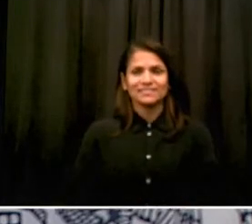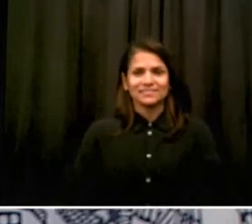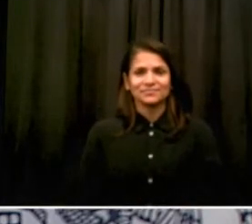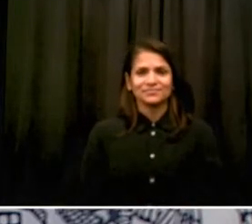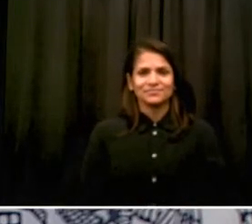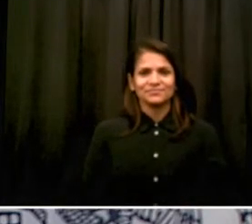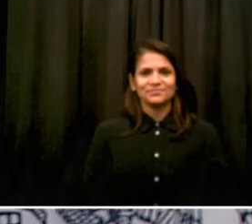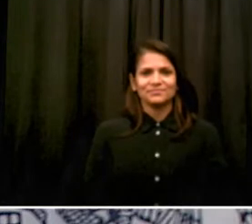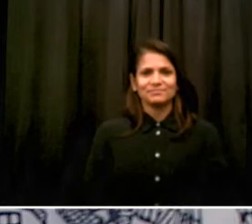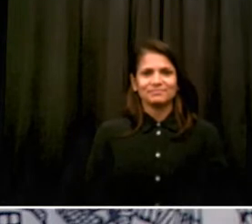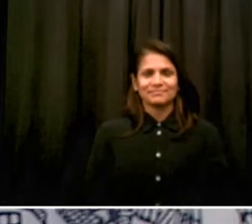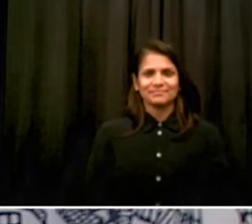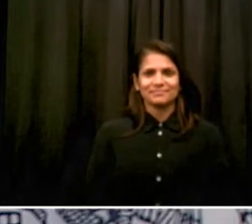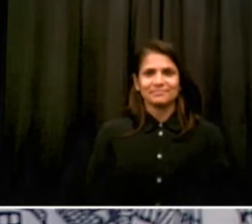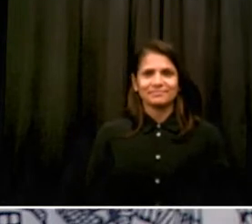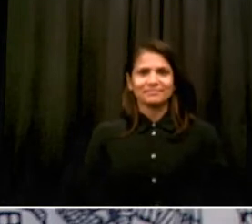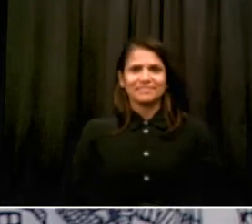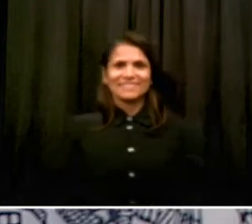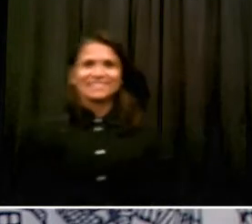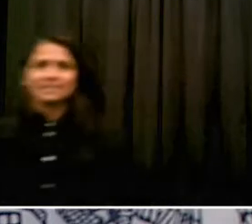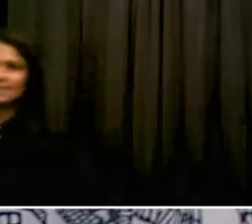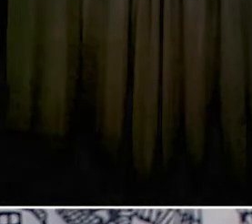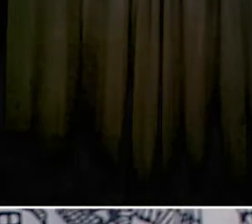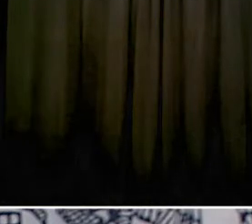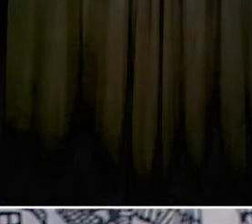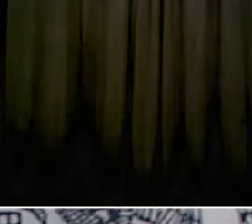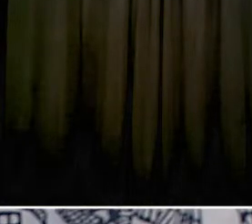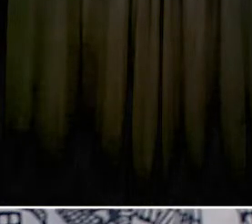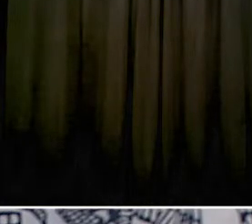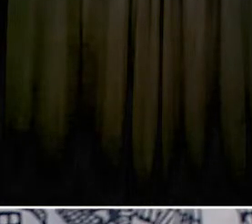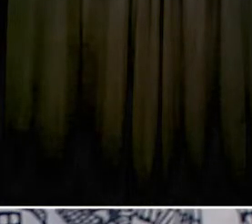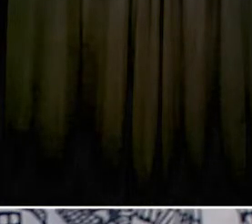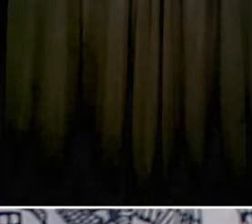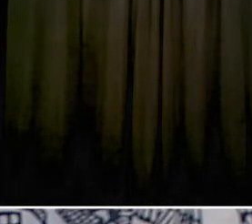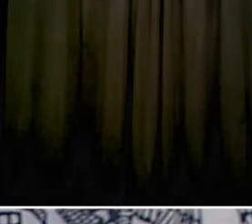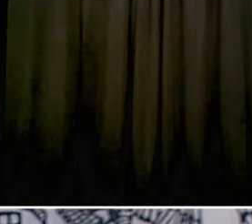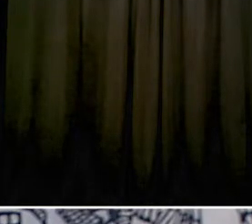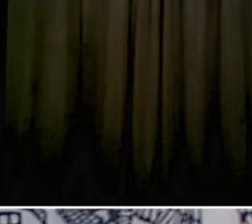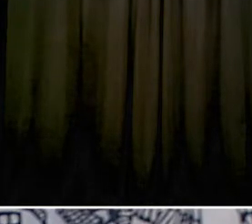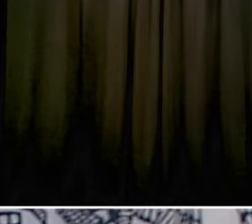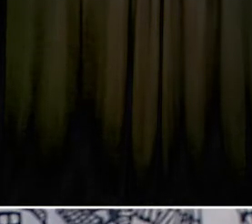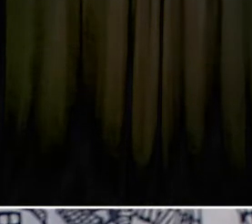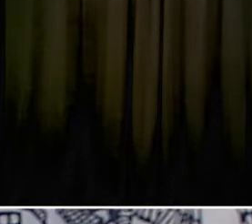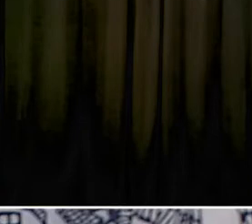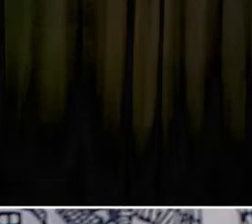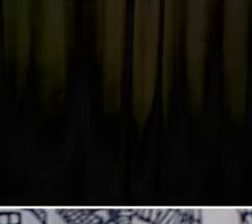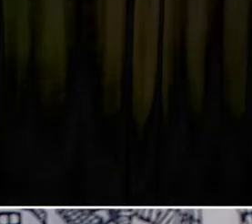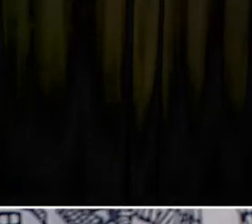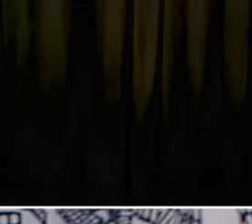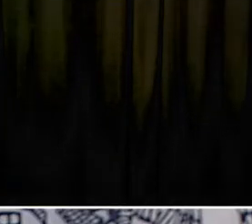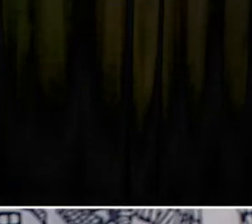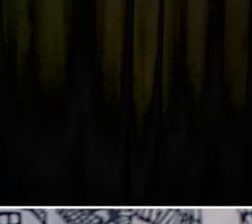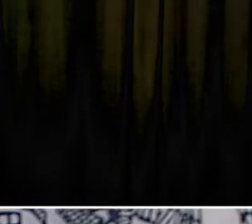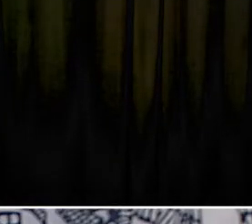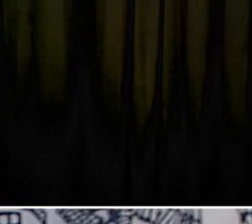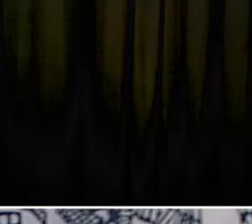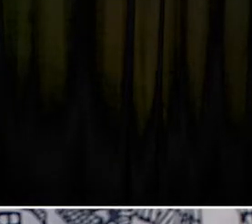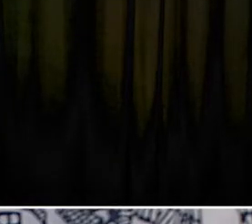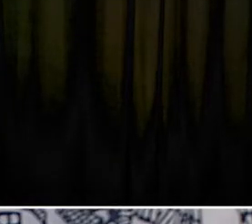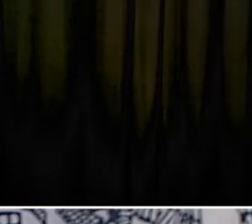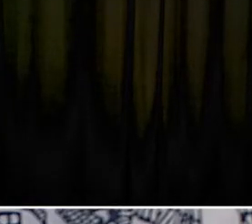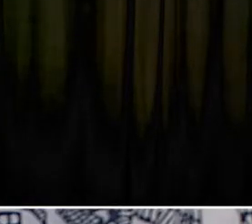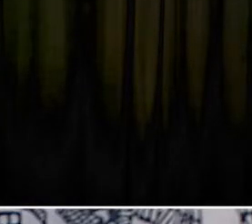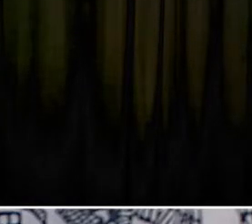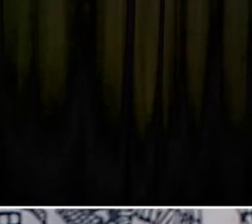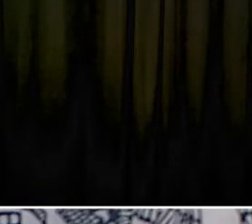estamos aumentando la cantidad de información sobre seguridad pública disponible al público,